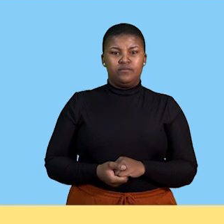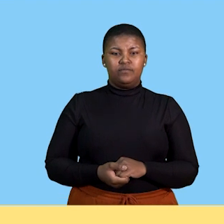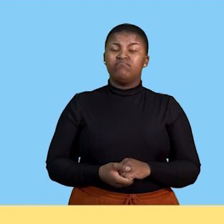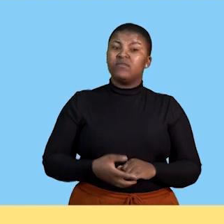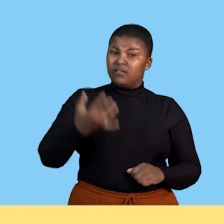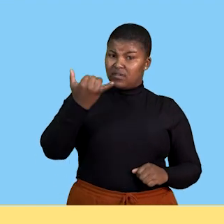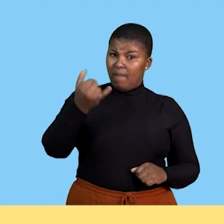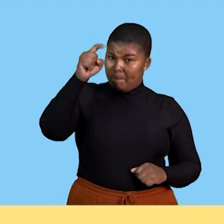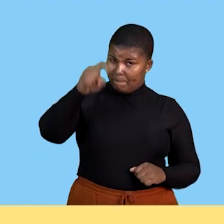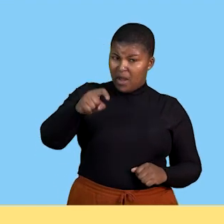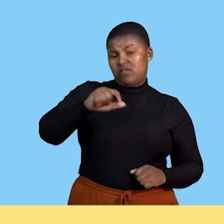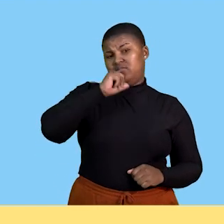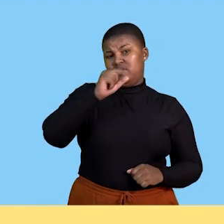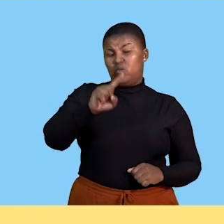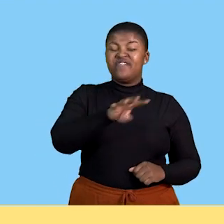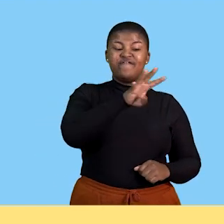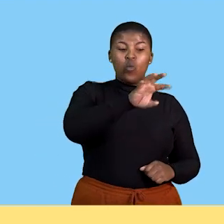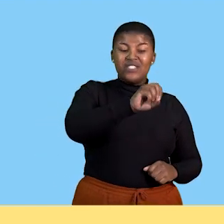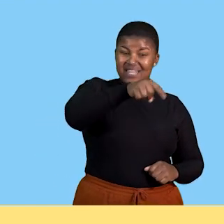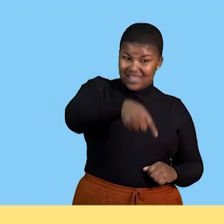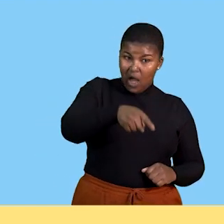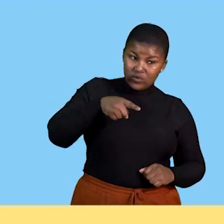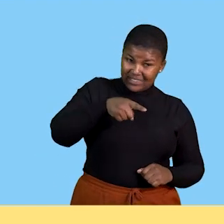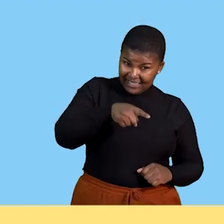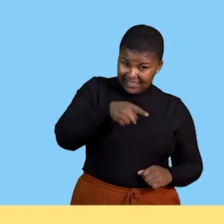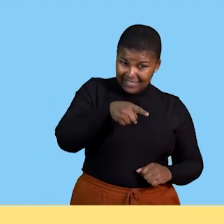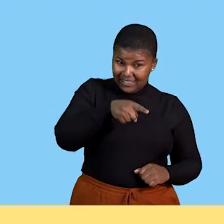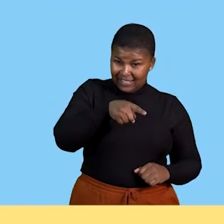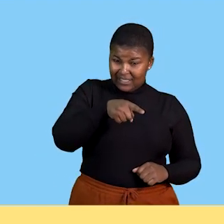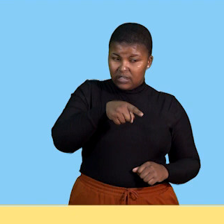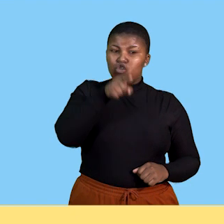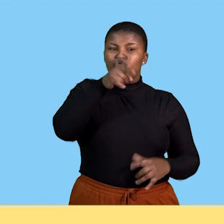3,000 plus the 3,000. That will give you